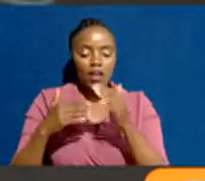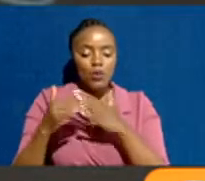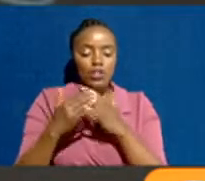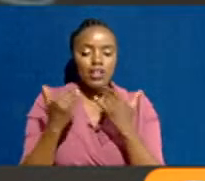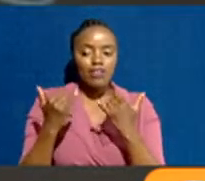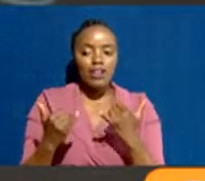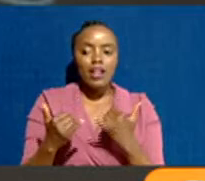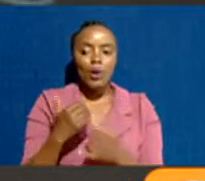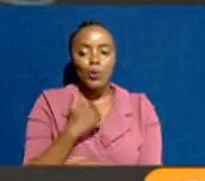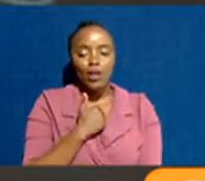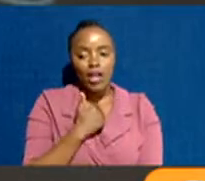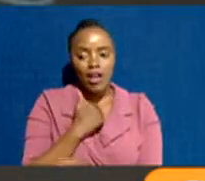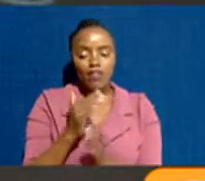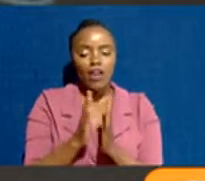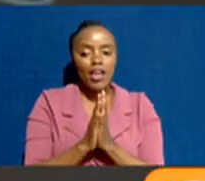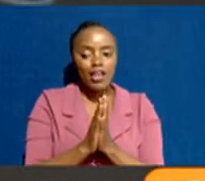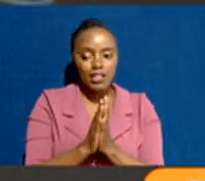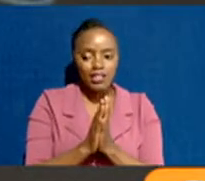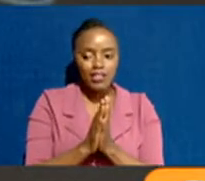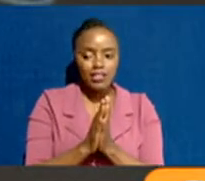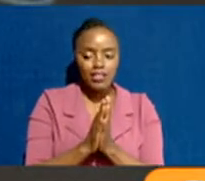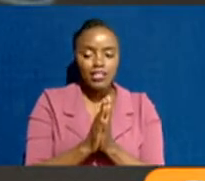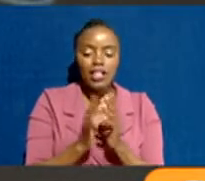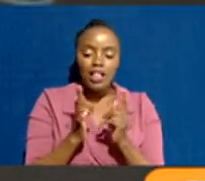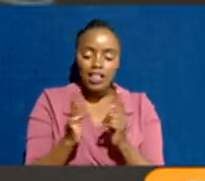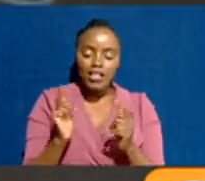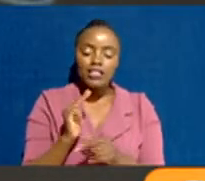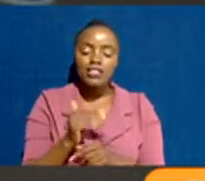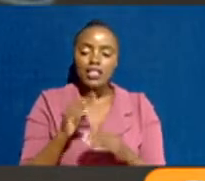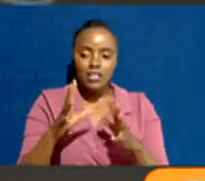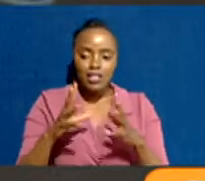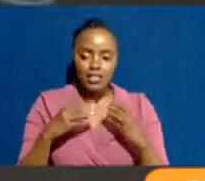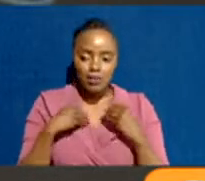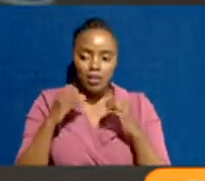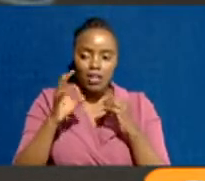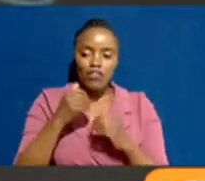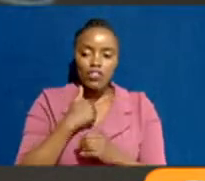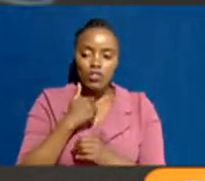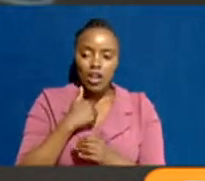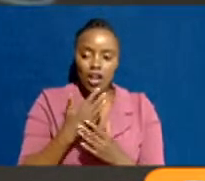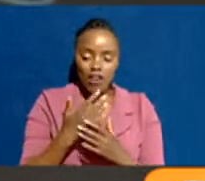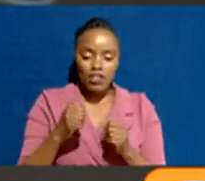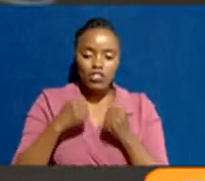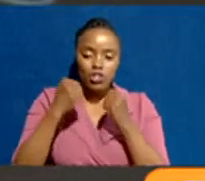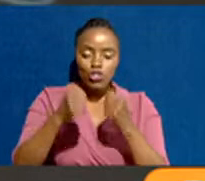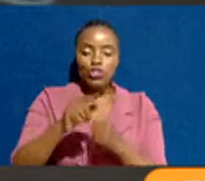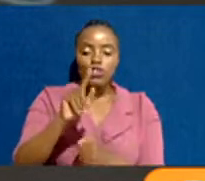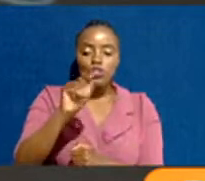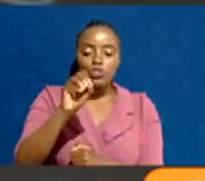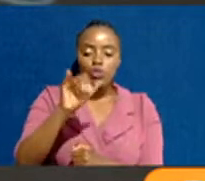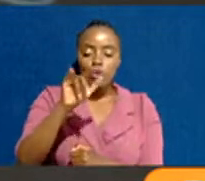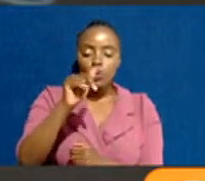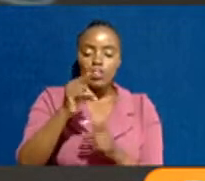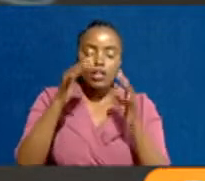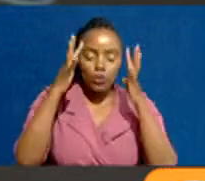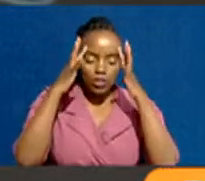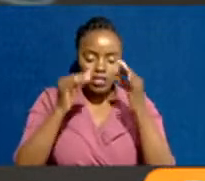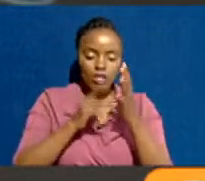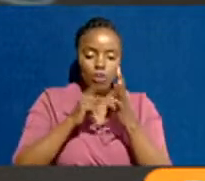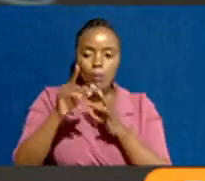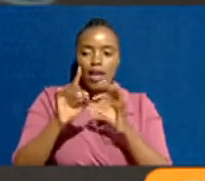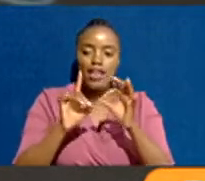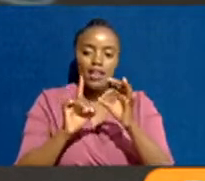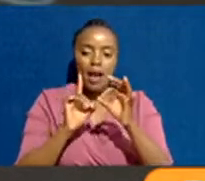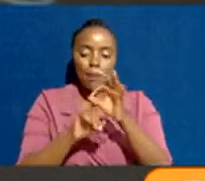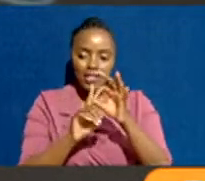now. And let us accept, if you have been driving a Toyota and you choose to buy a Mercedes, you are ready